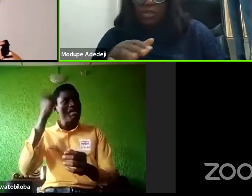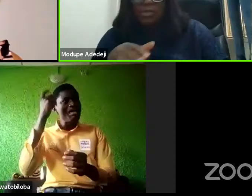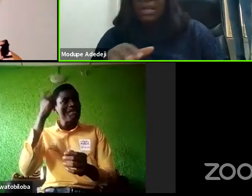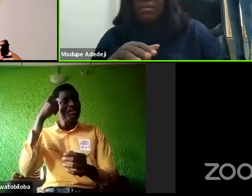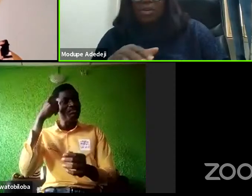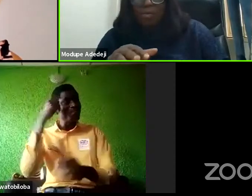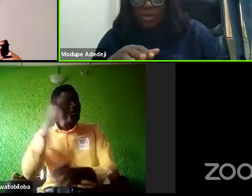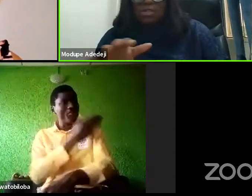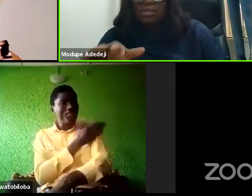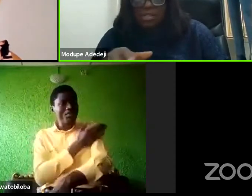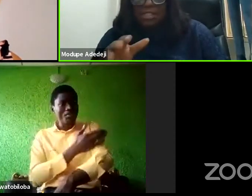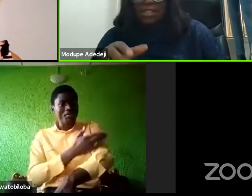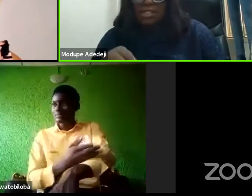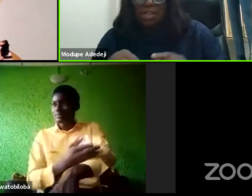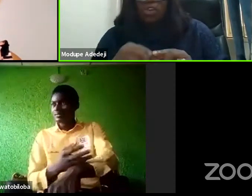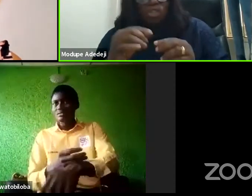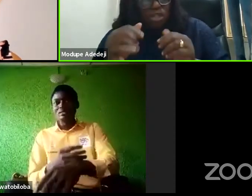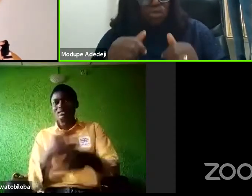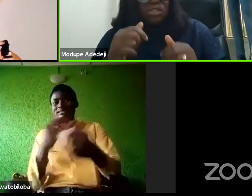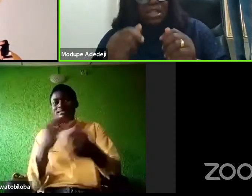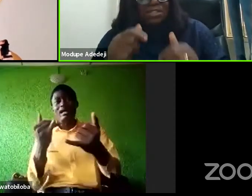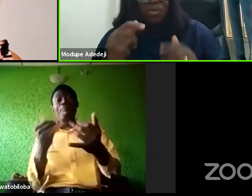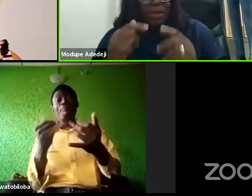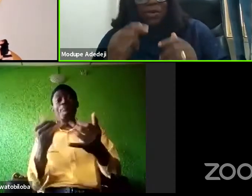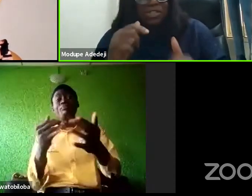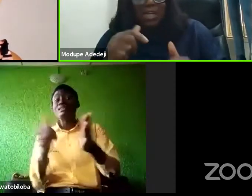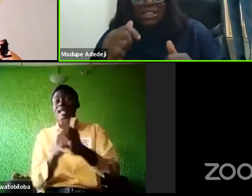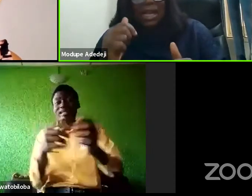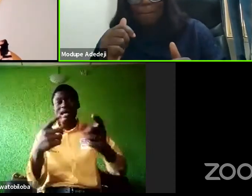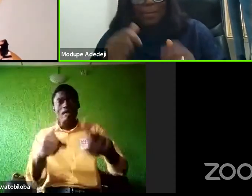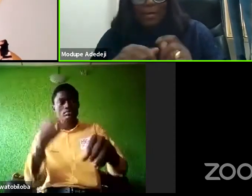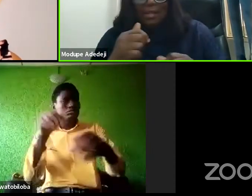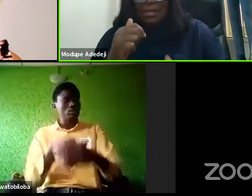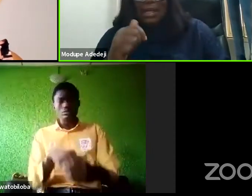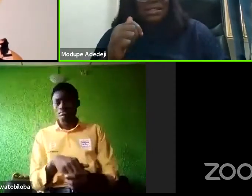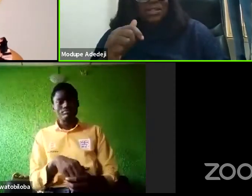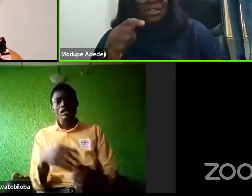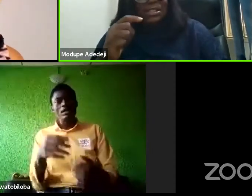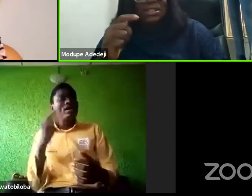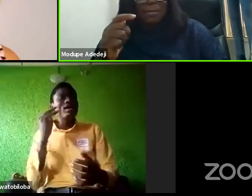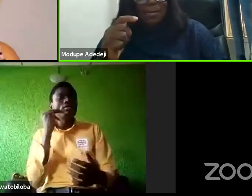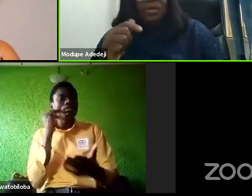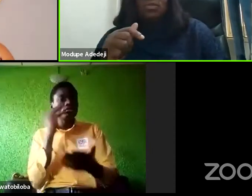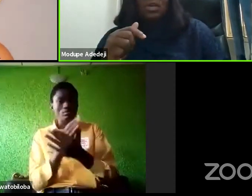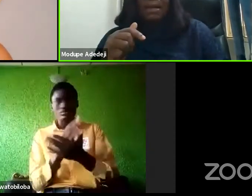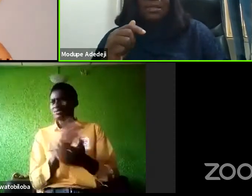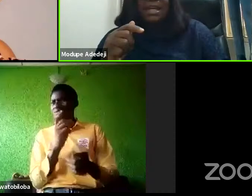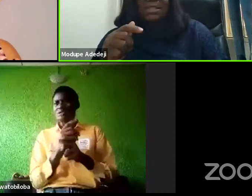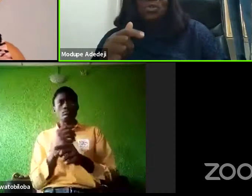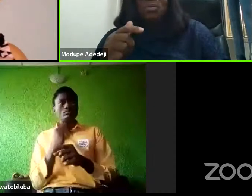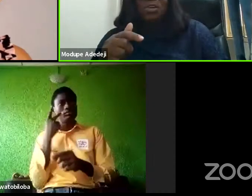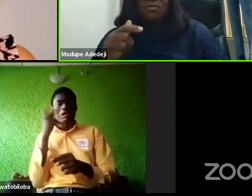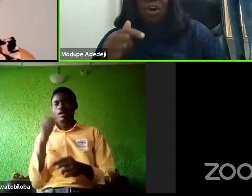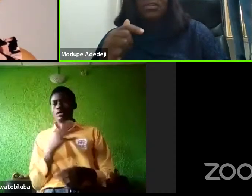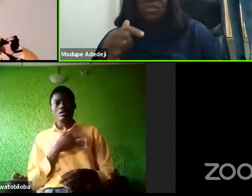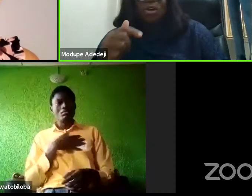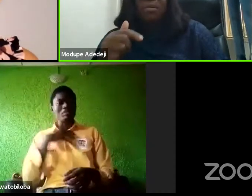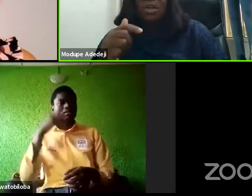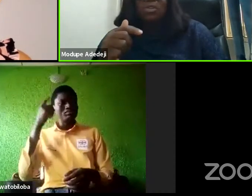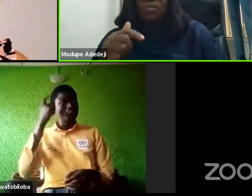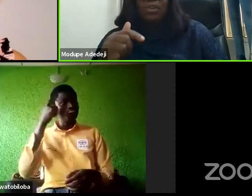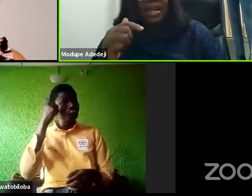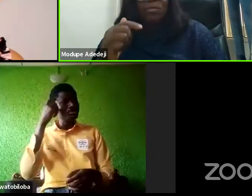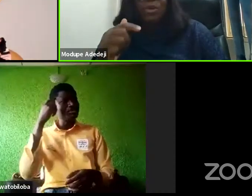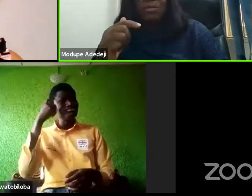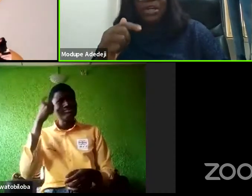when perimenopause setting is. You just notice that your memory is not as sharp, it's not as sharp. So that means that you should be involved in